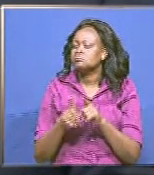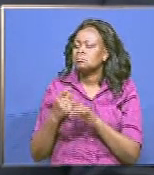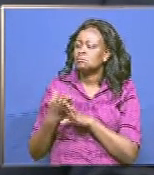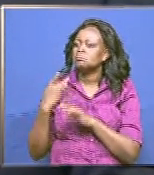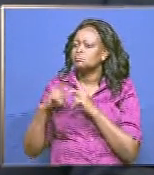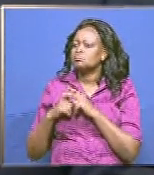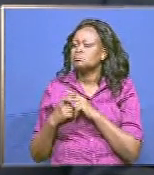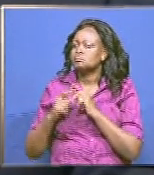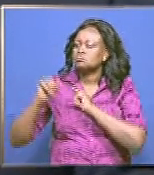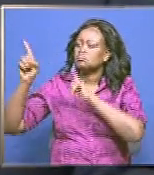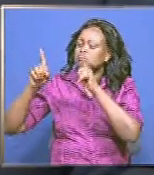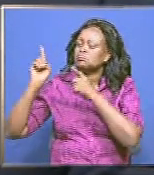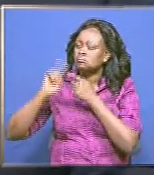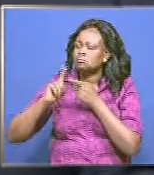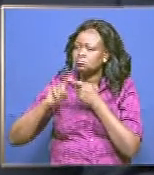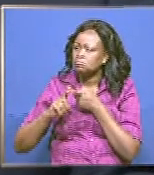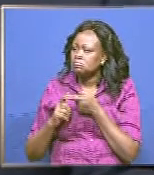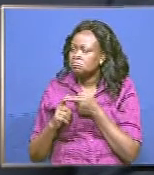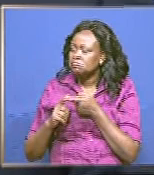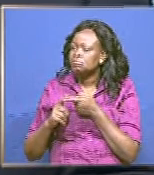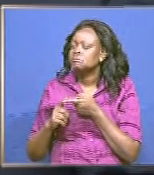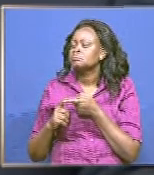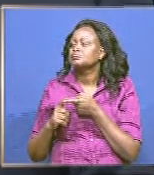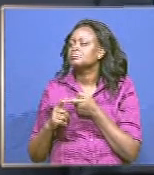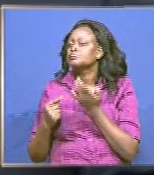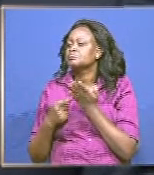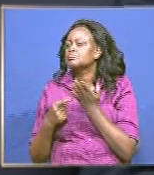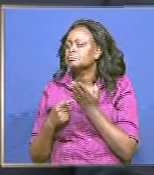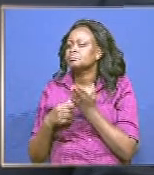the journey towards automation and integration. Mm-hmm. That's a process.